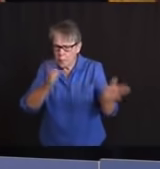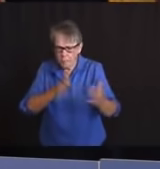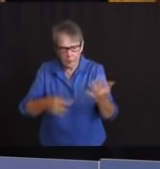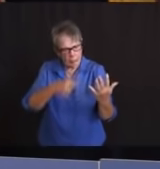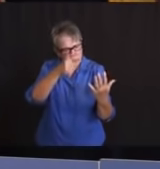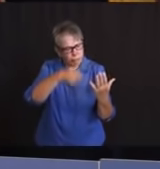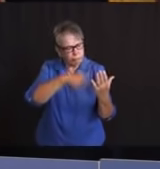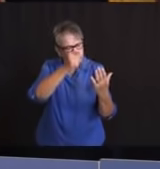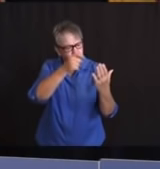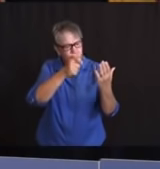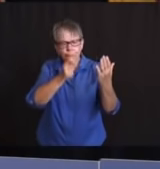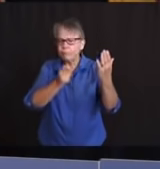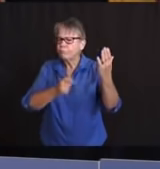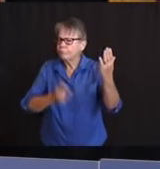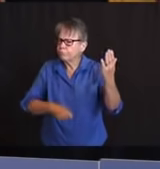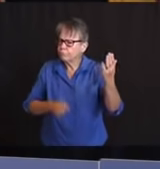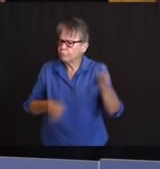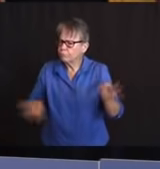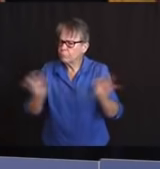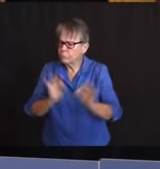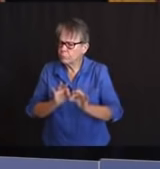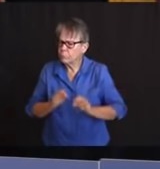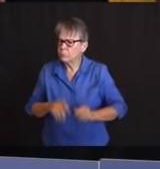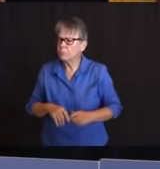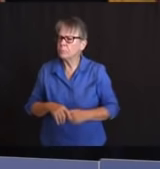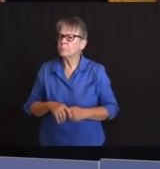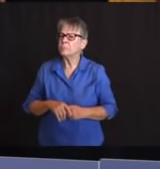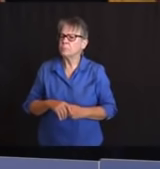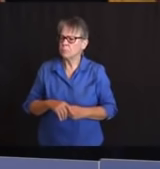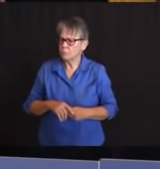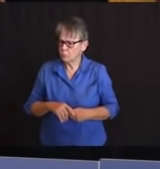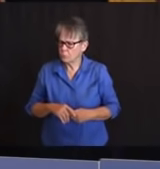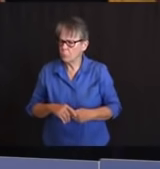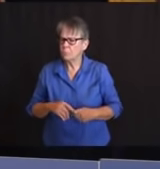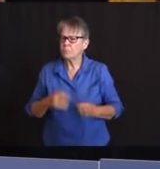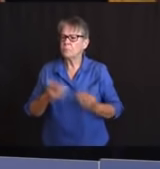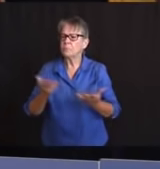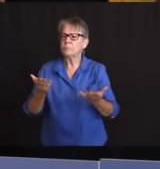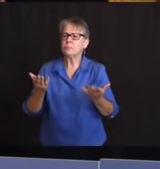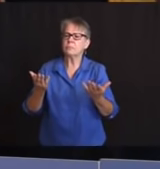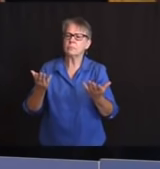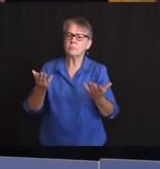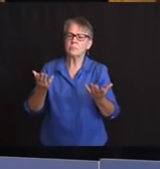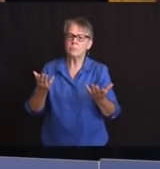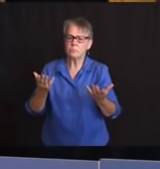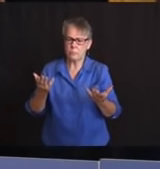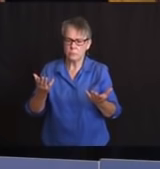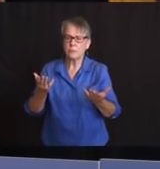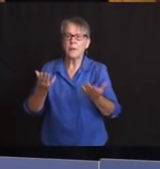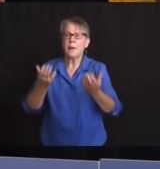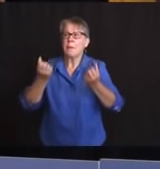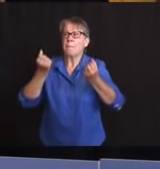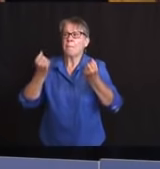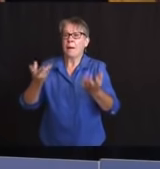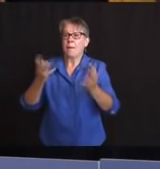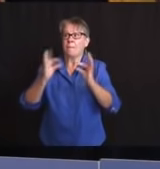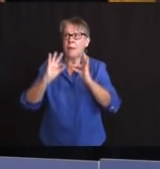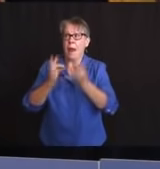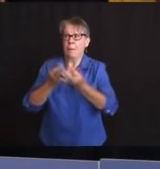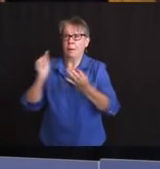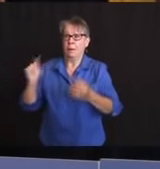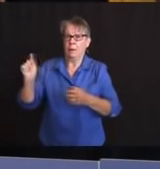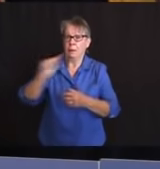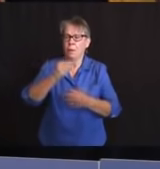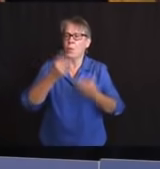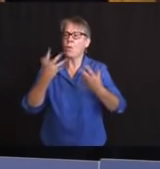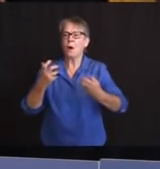Almost immediately, families and school officials alike called for the option of giving parents the ability to decide whether